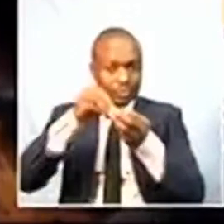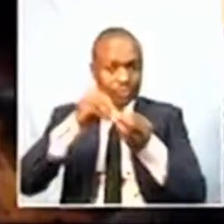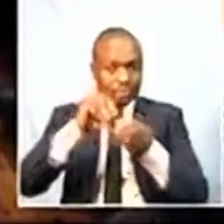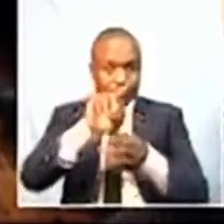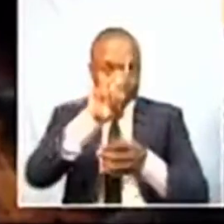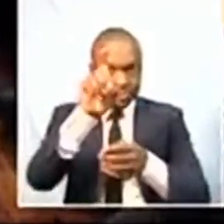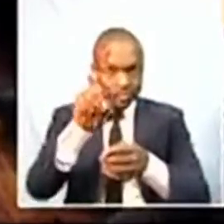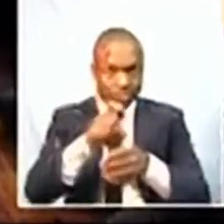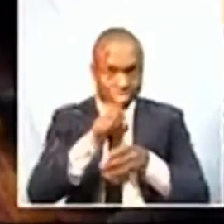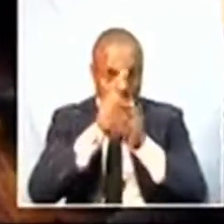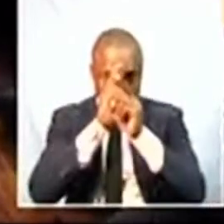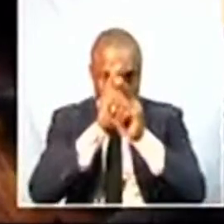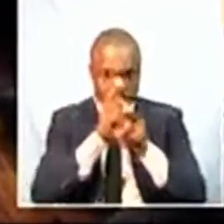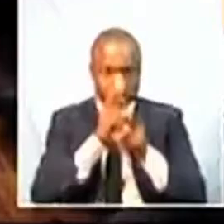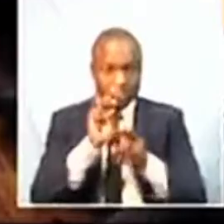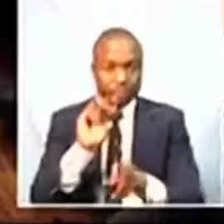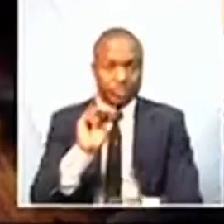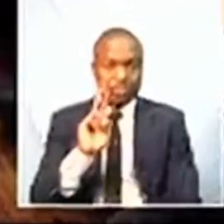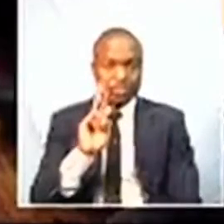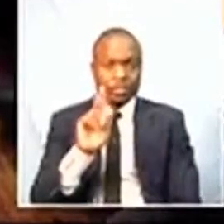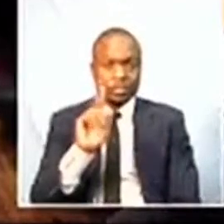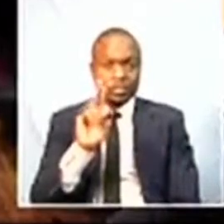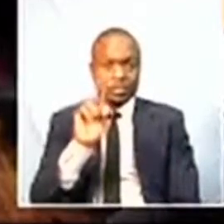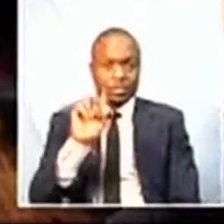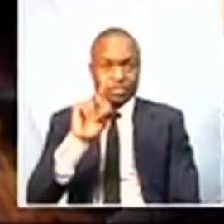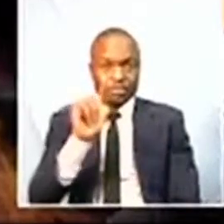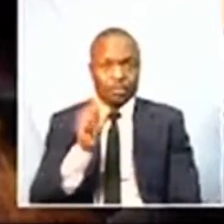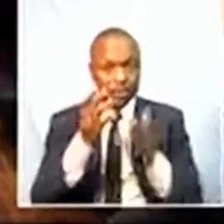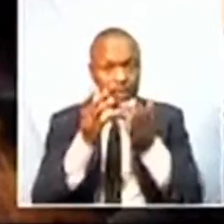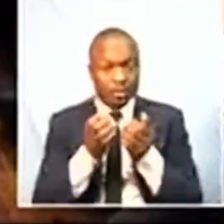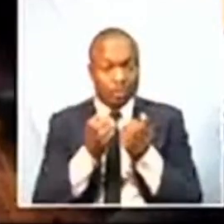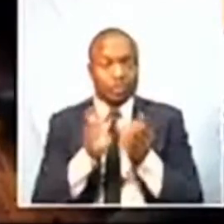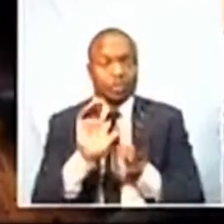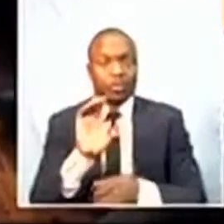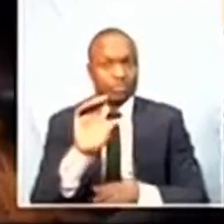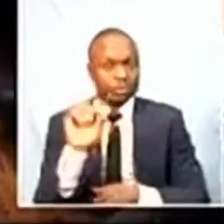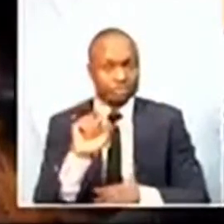Mulunda. Yes, Chairperson, I want the CS to